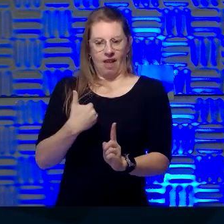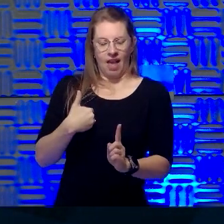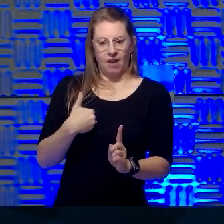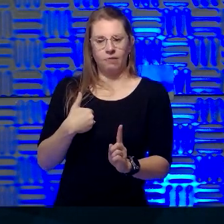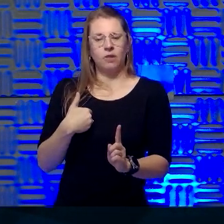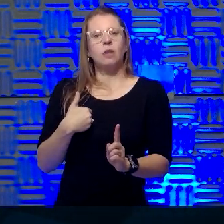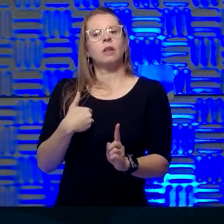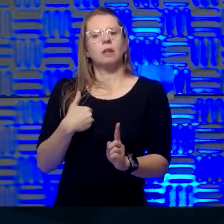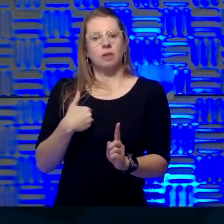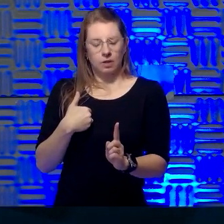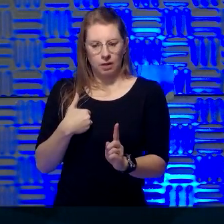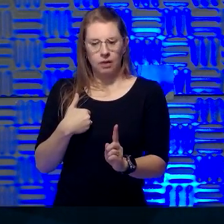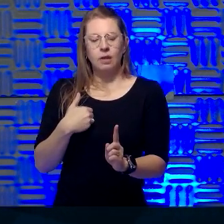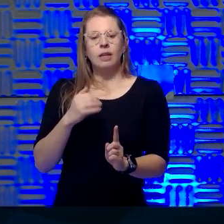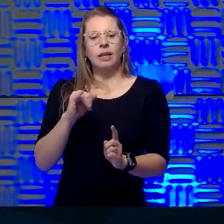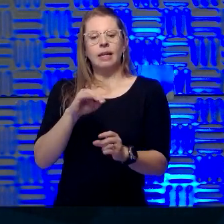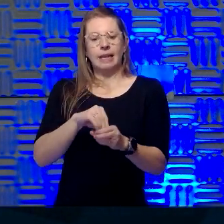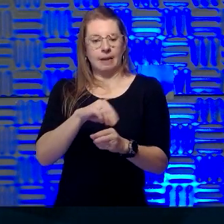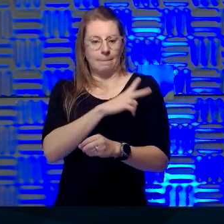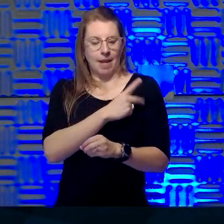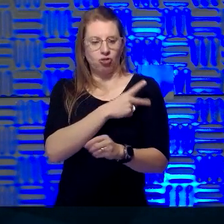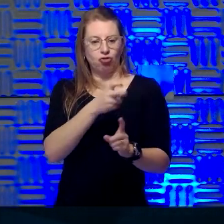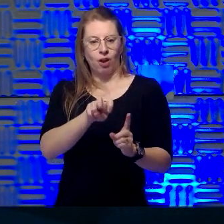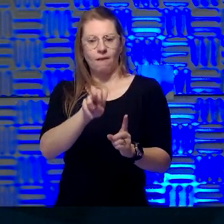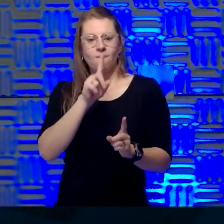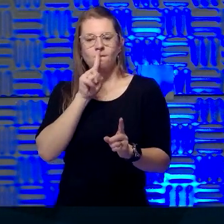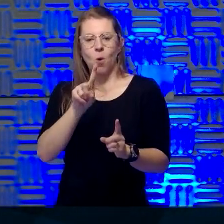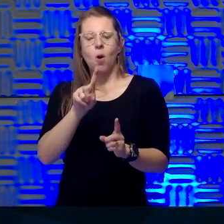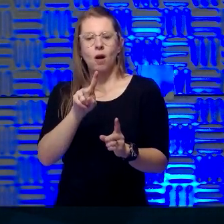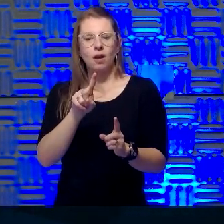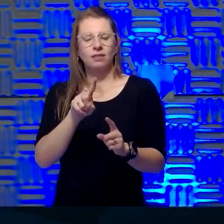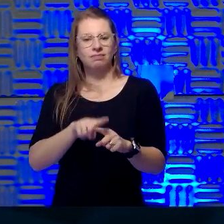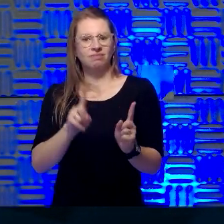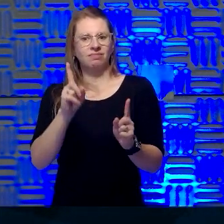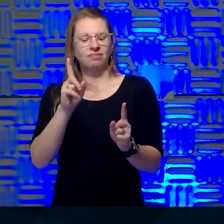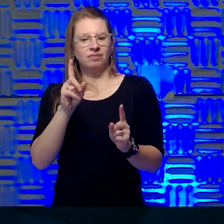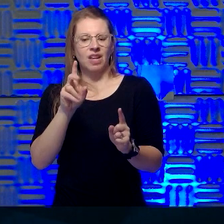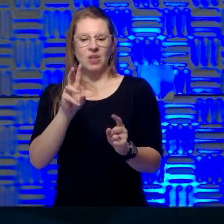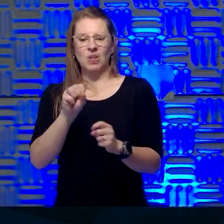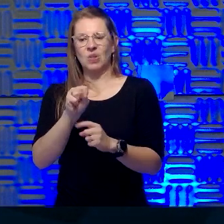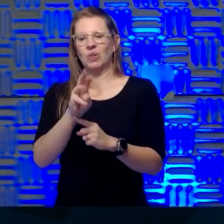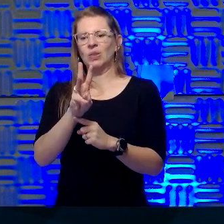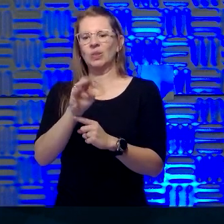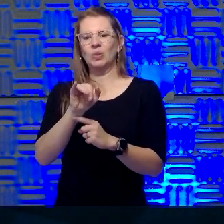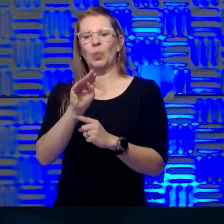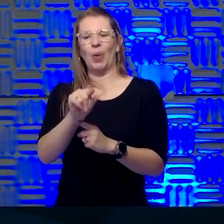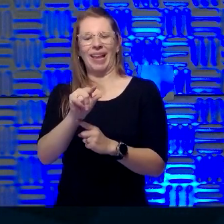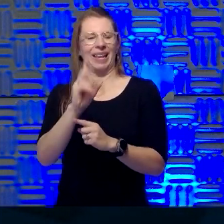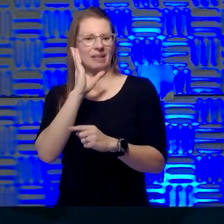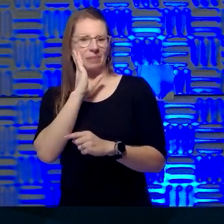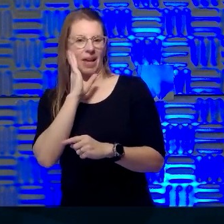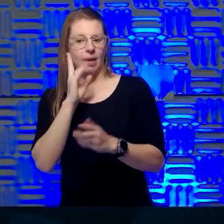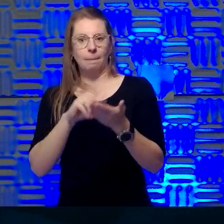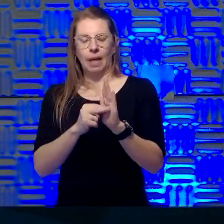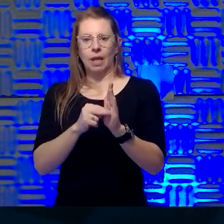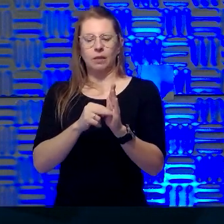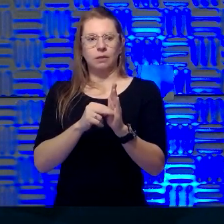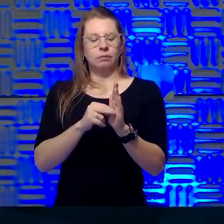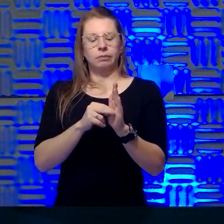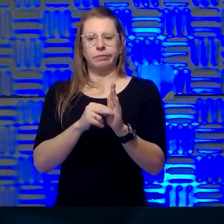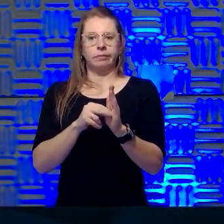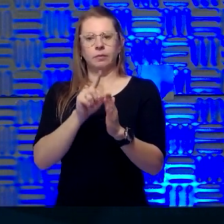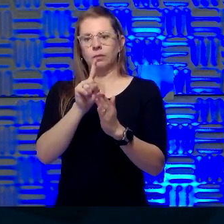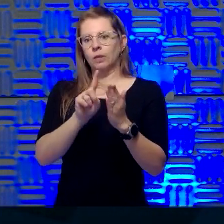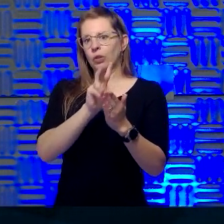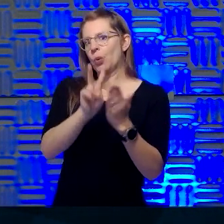new inpatient transfers for swing bed, but we don't have the rapid turnaround time on the test, so